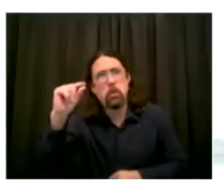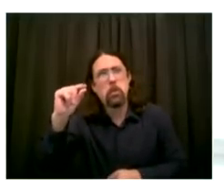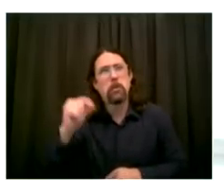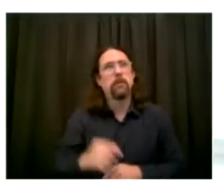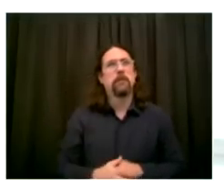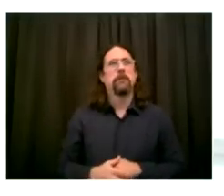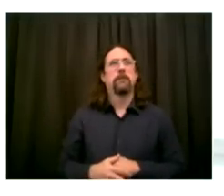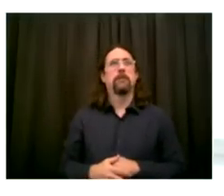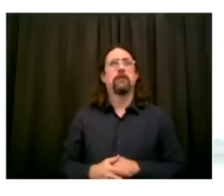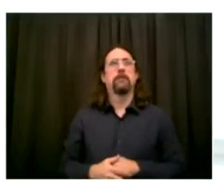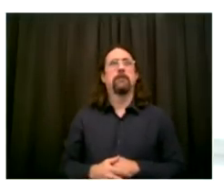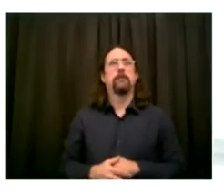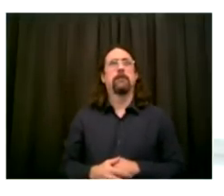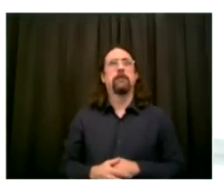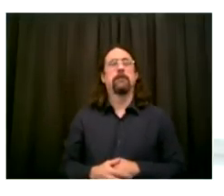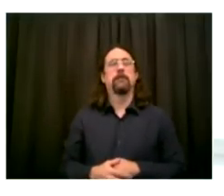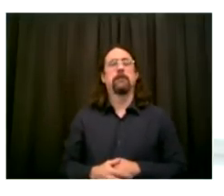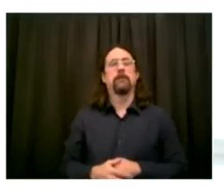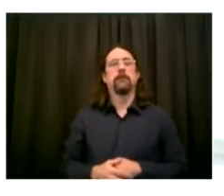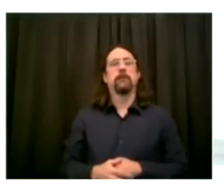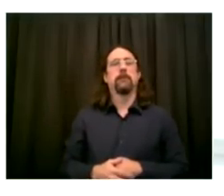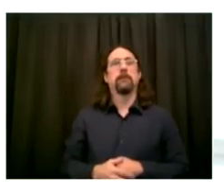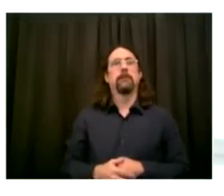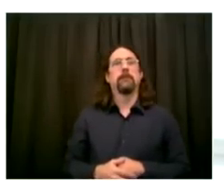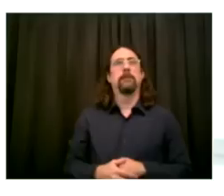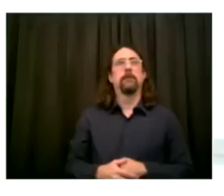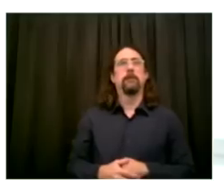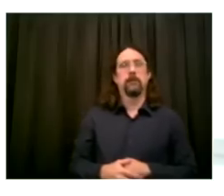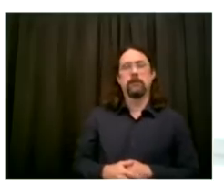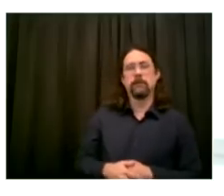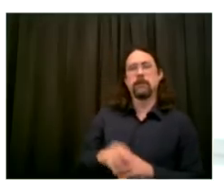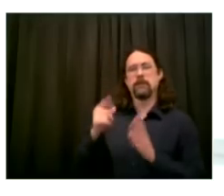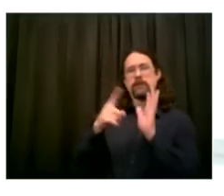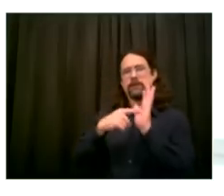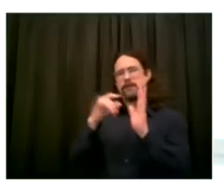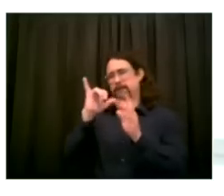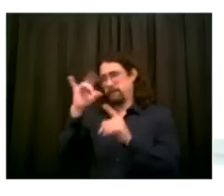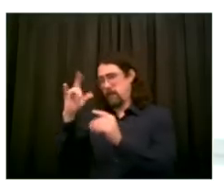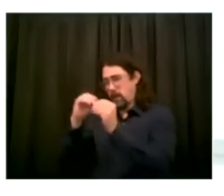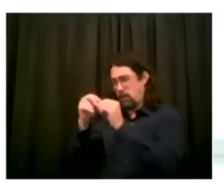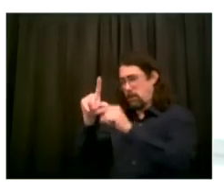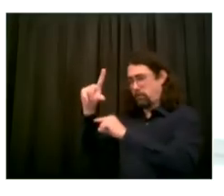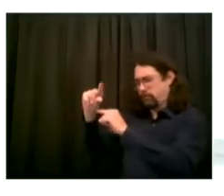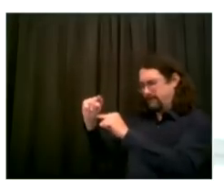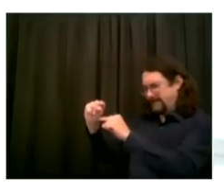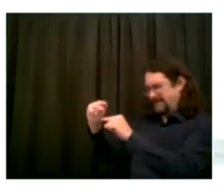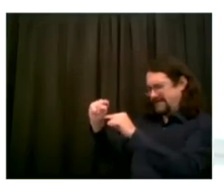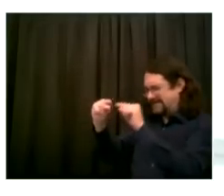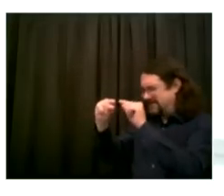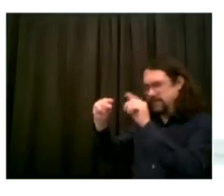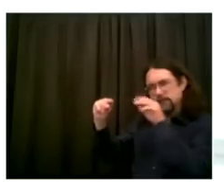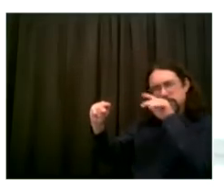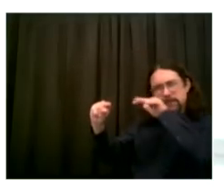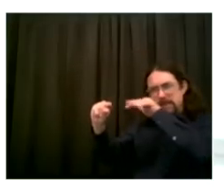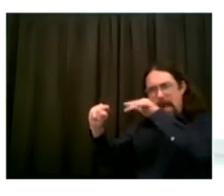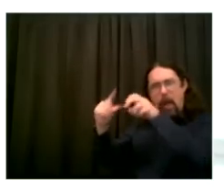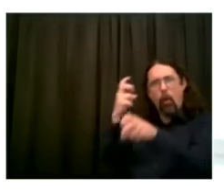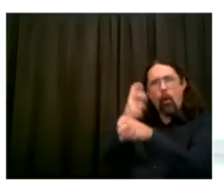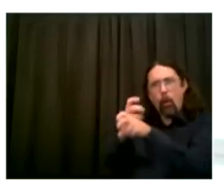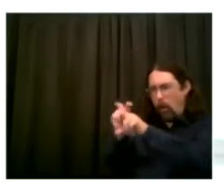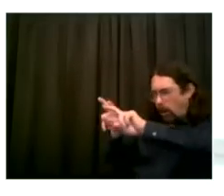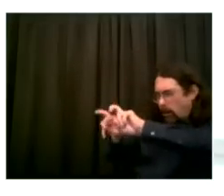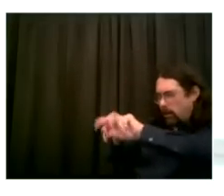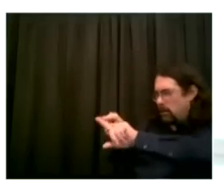different things. The final thing that I'll say is that we are in the process of making additional updates to our website, which will have